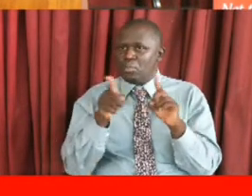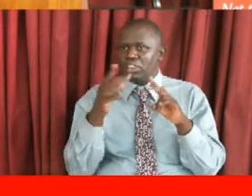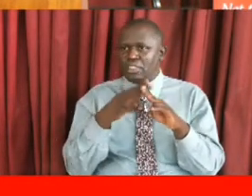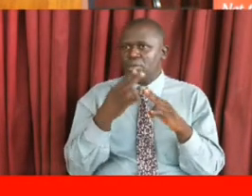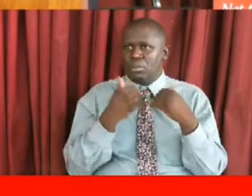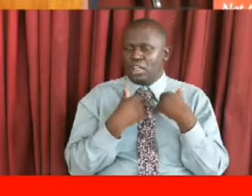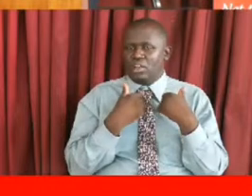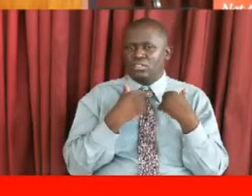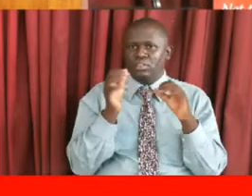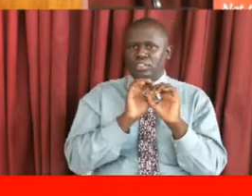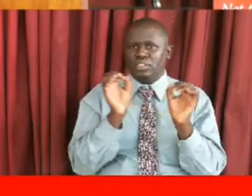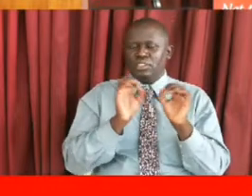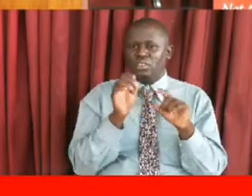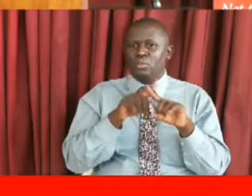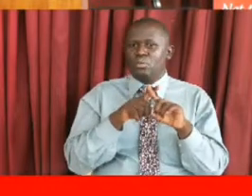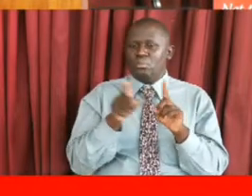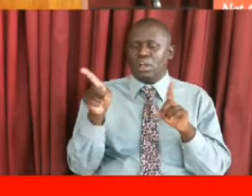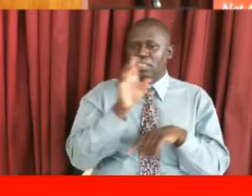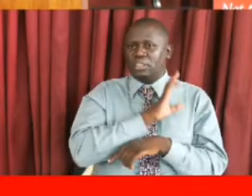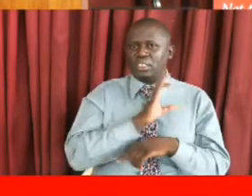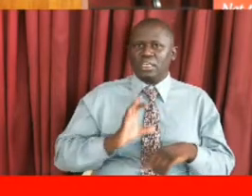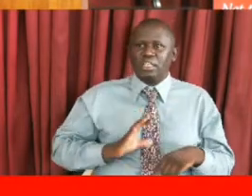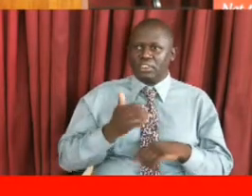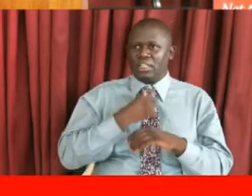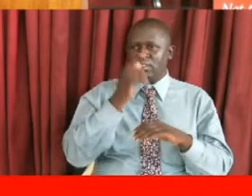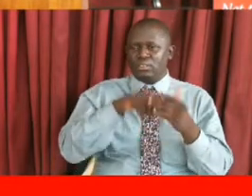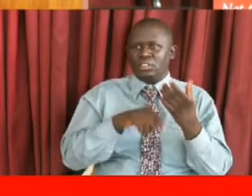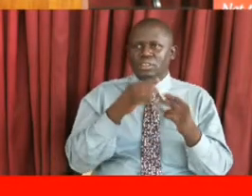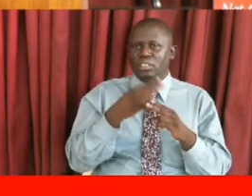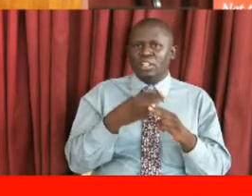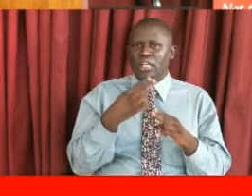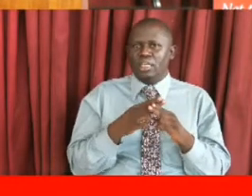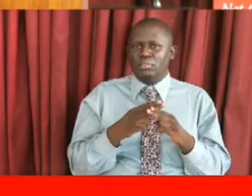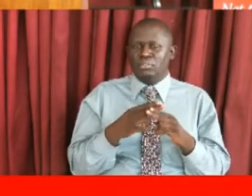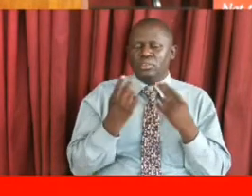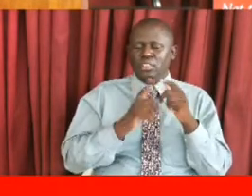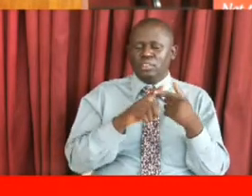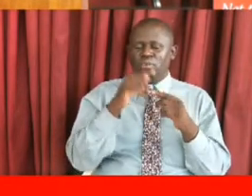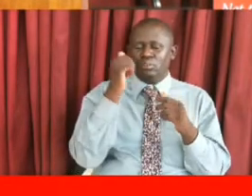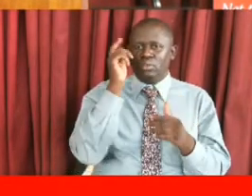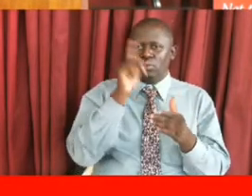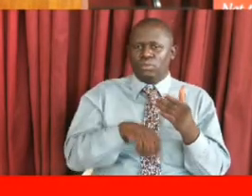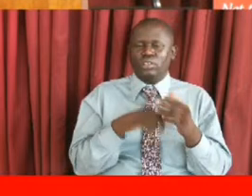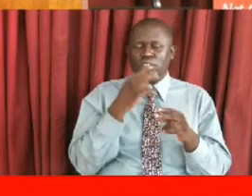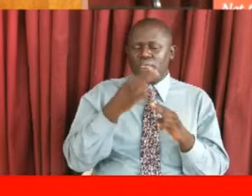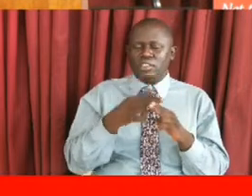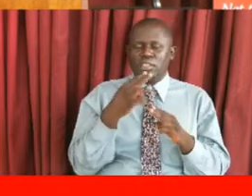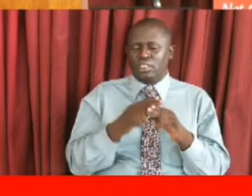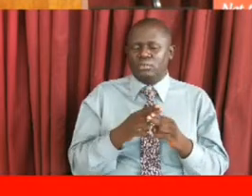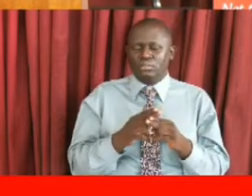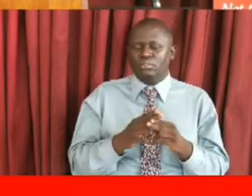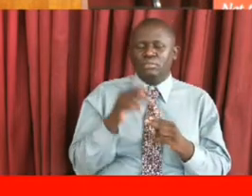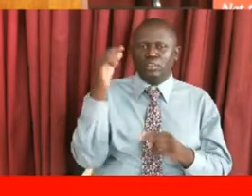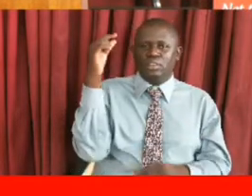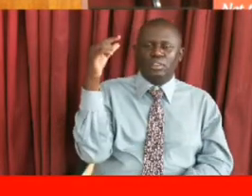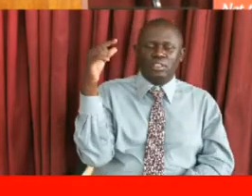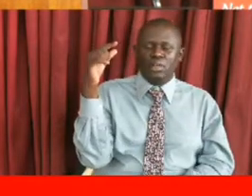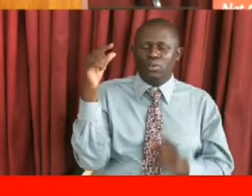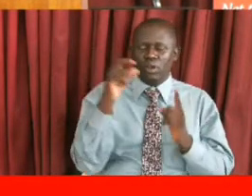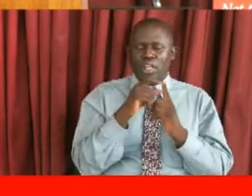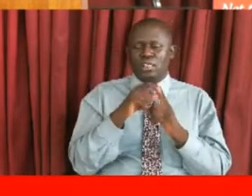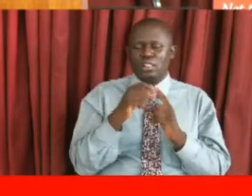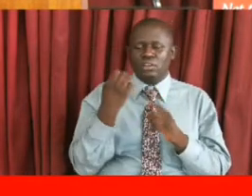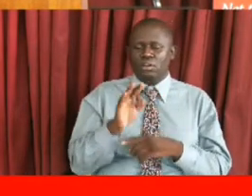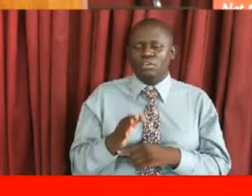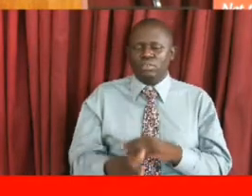name but Christ has a name and what is it the word of God which